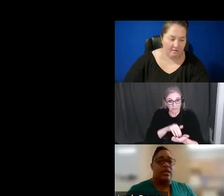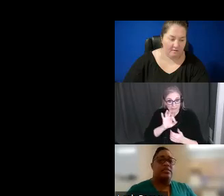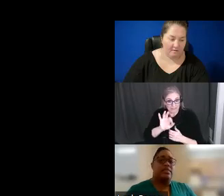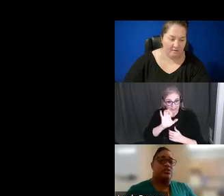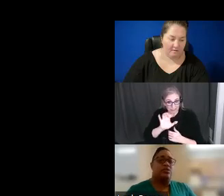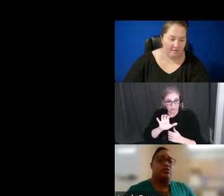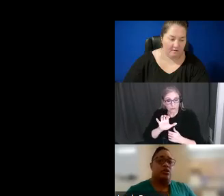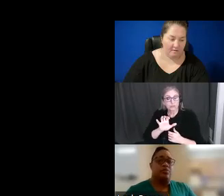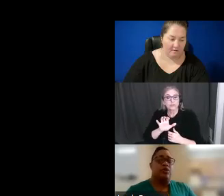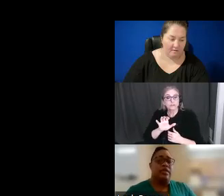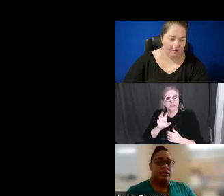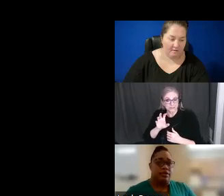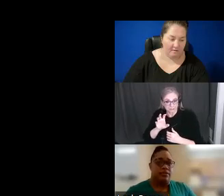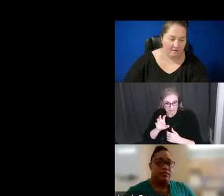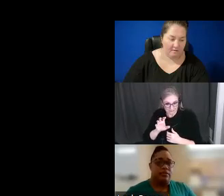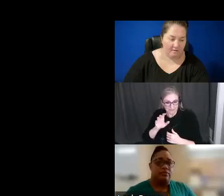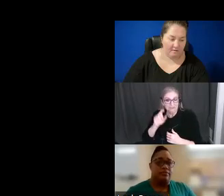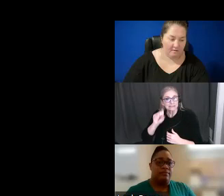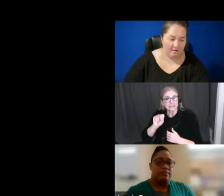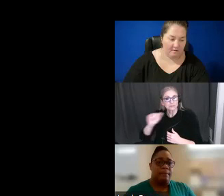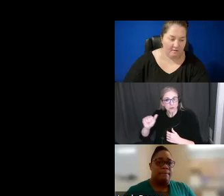5,900 sexual assaults per year.